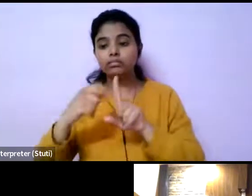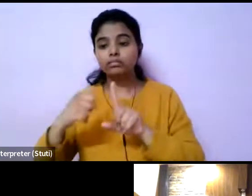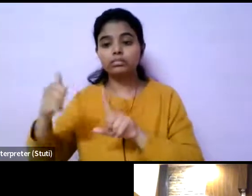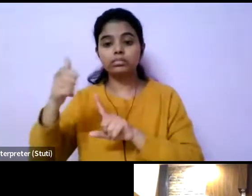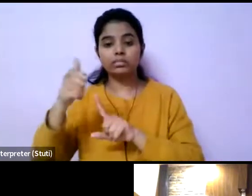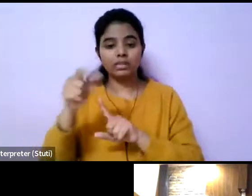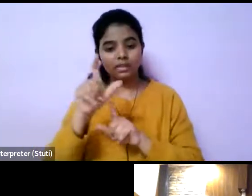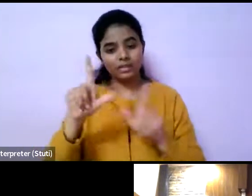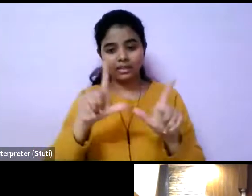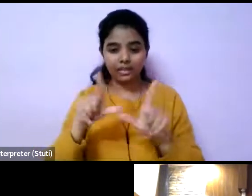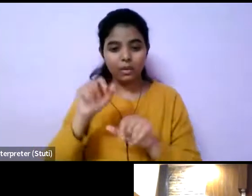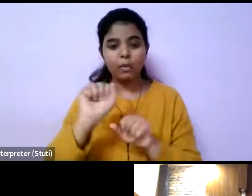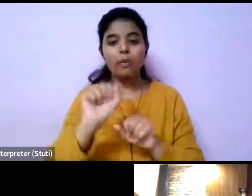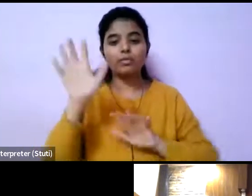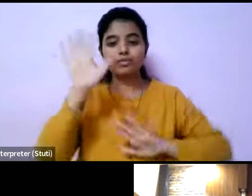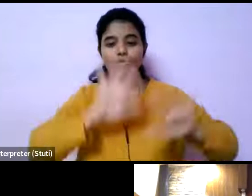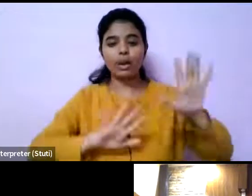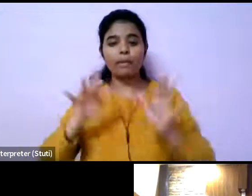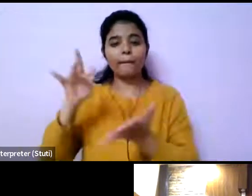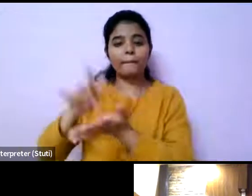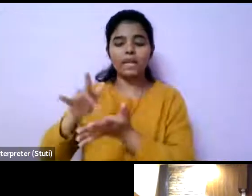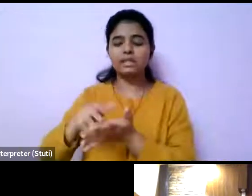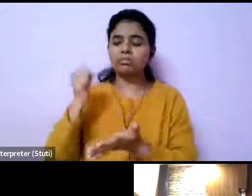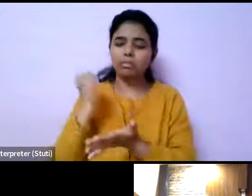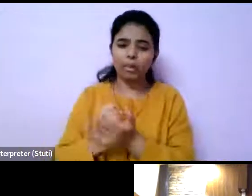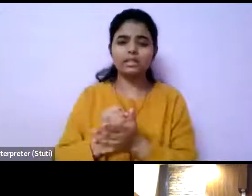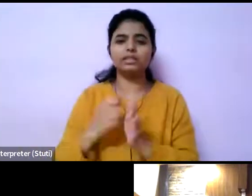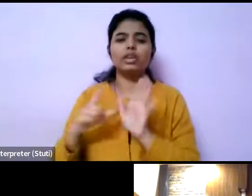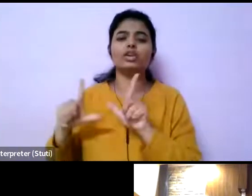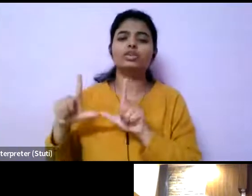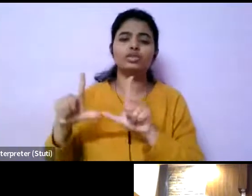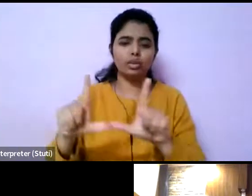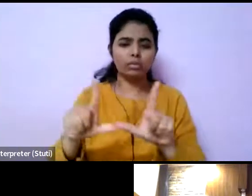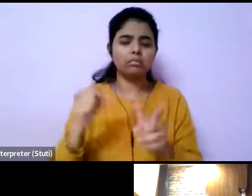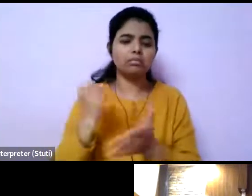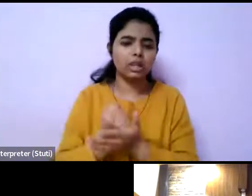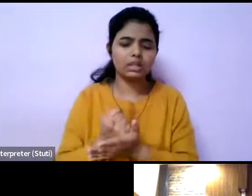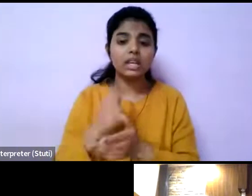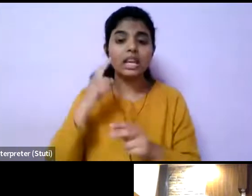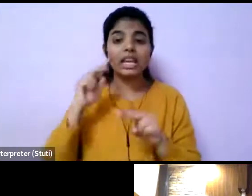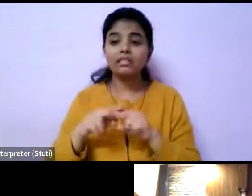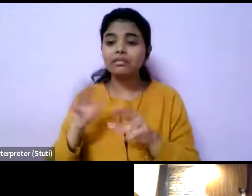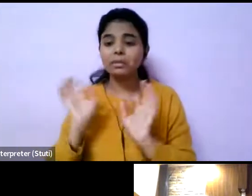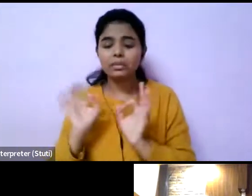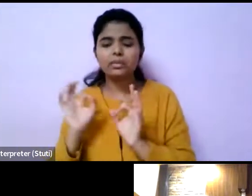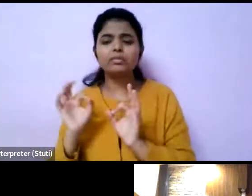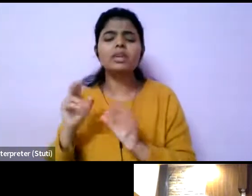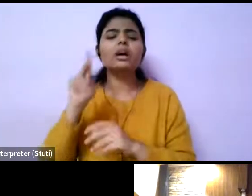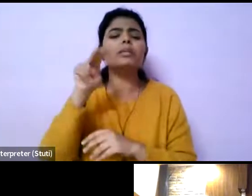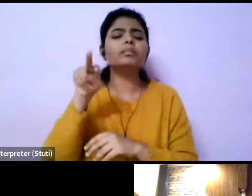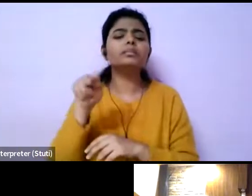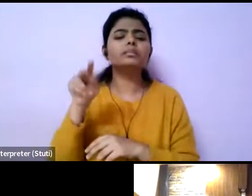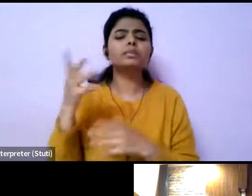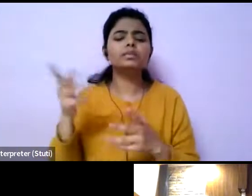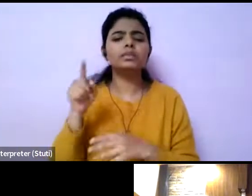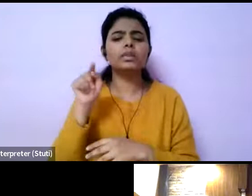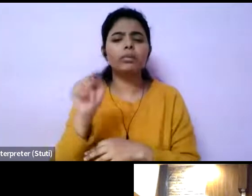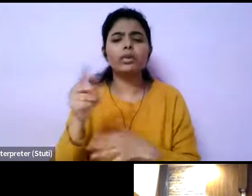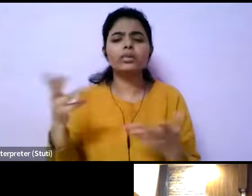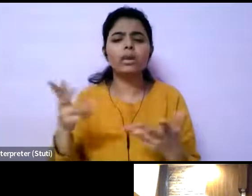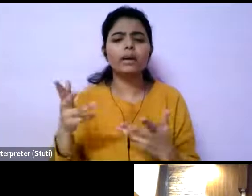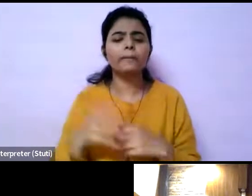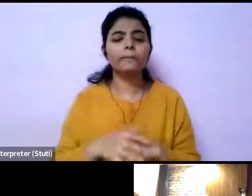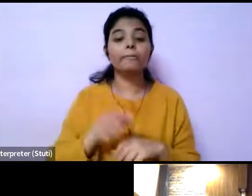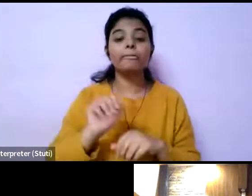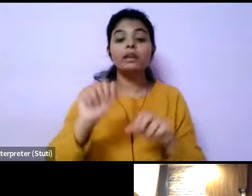why? But I think, to be fair to you, your paper was more about